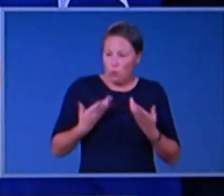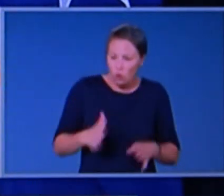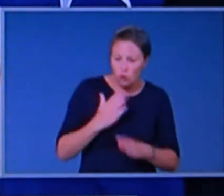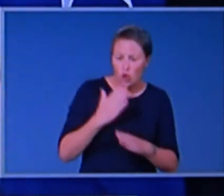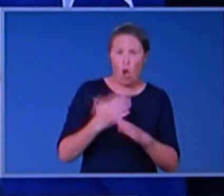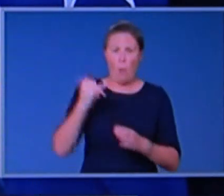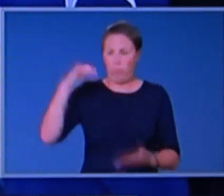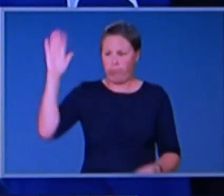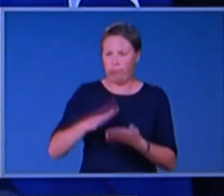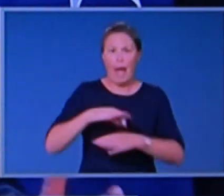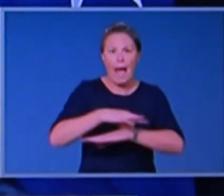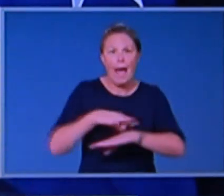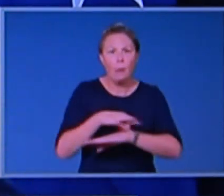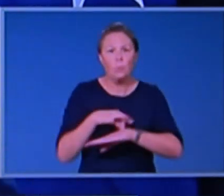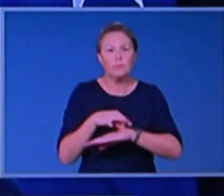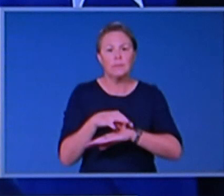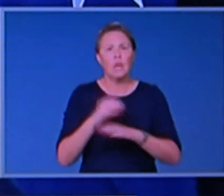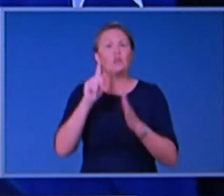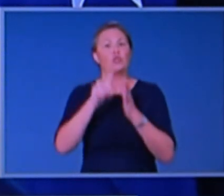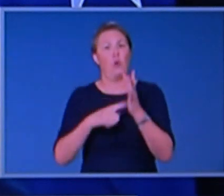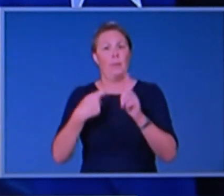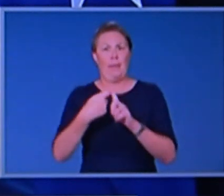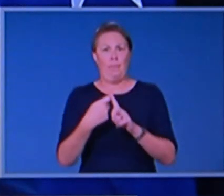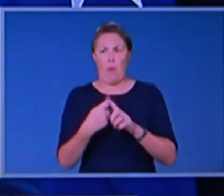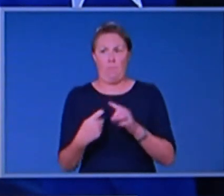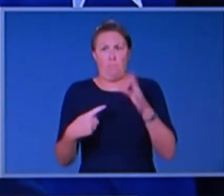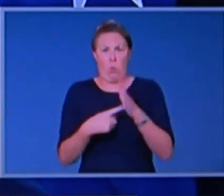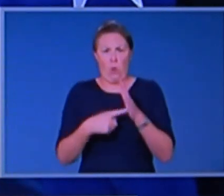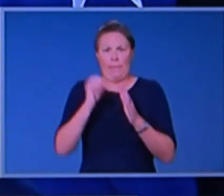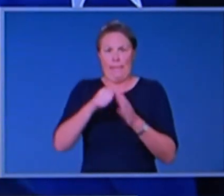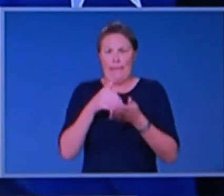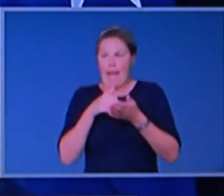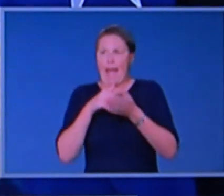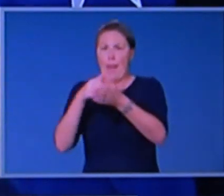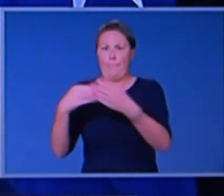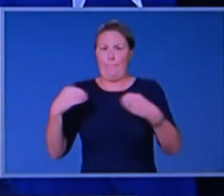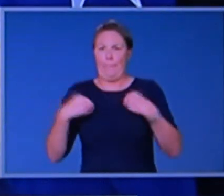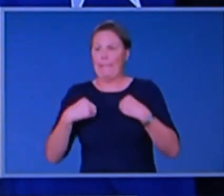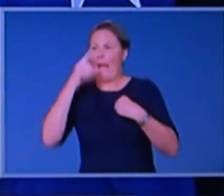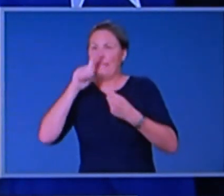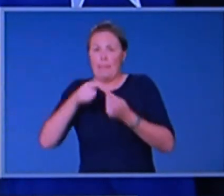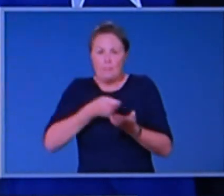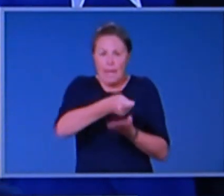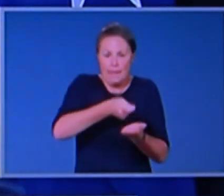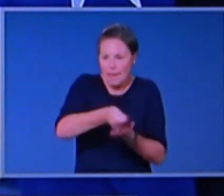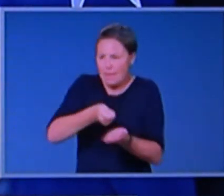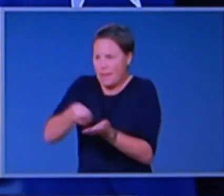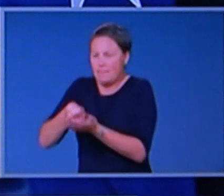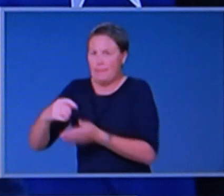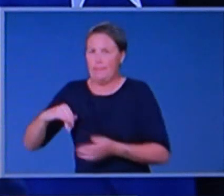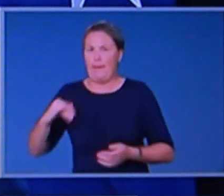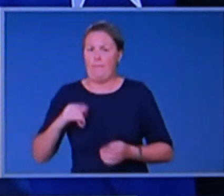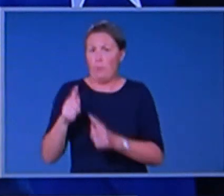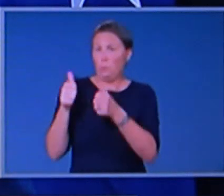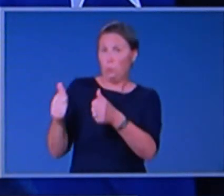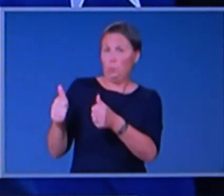was intended to be there as an important element of the income support that we put in place and the lifeline to businesses and keep